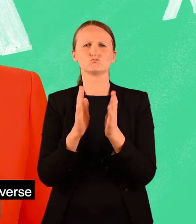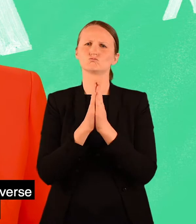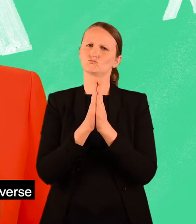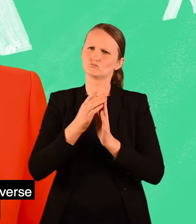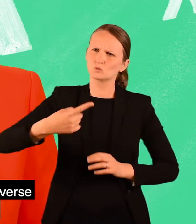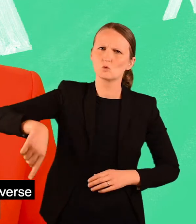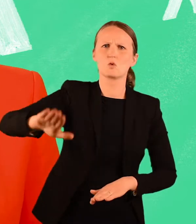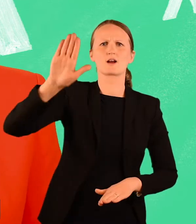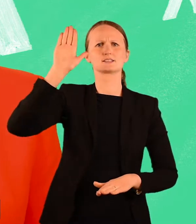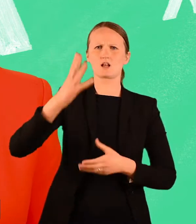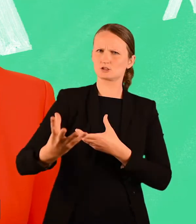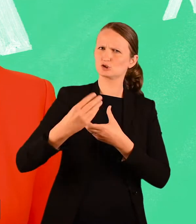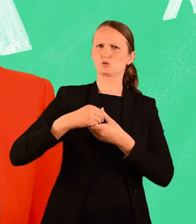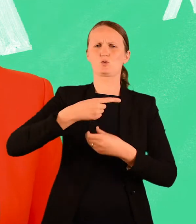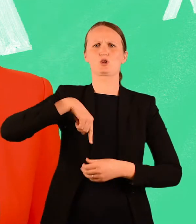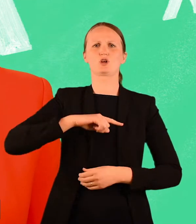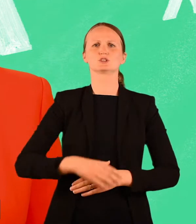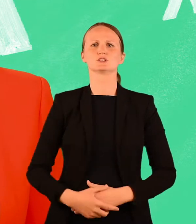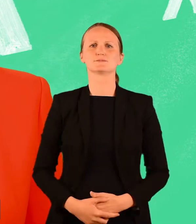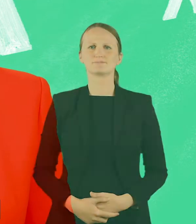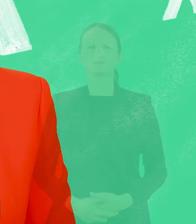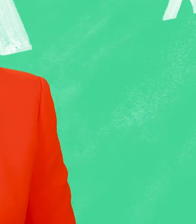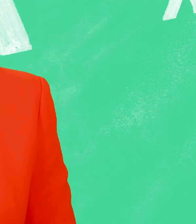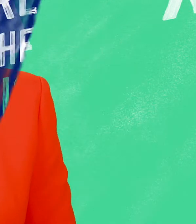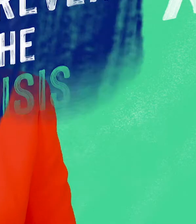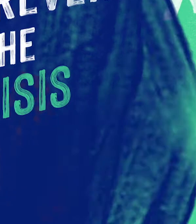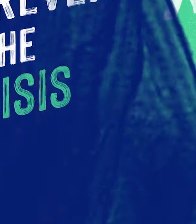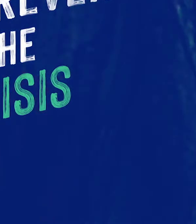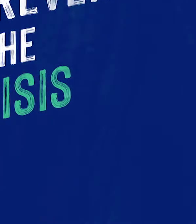learning crisis. Raise your hand and join us.